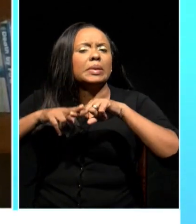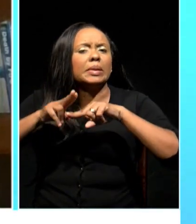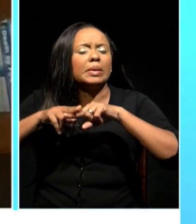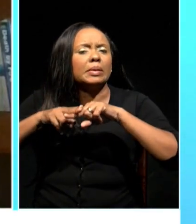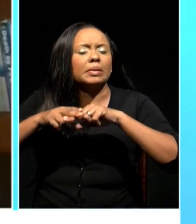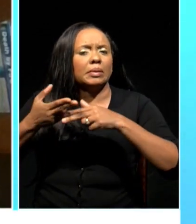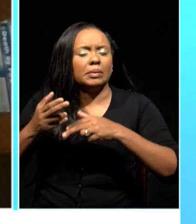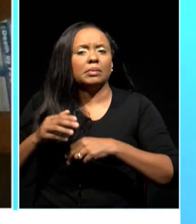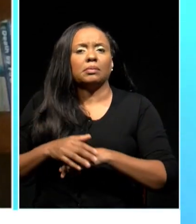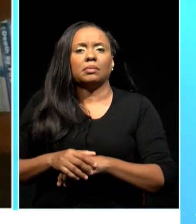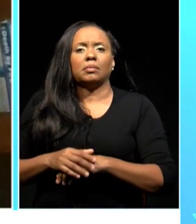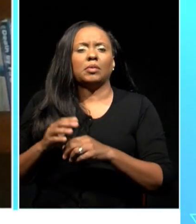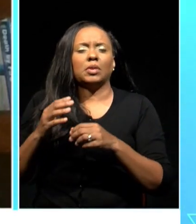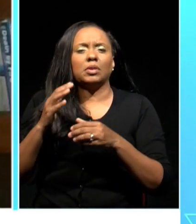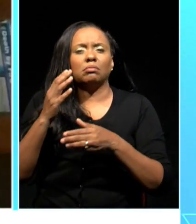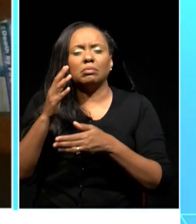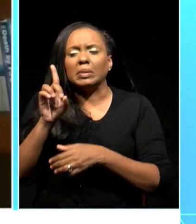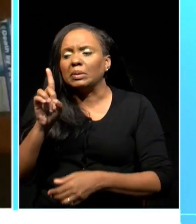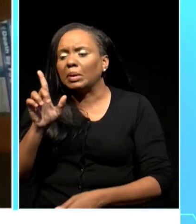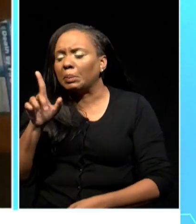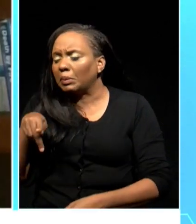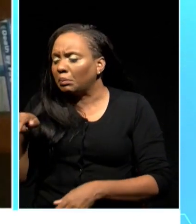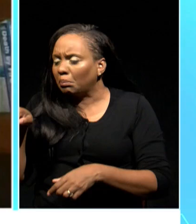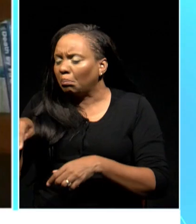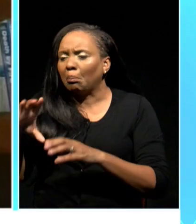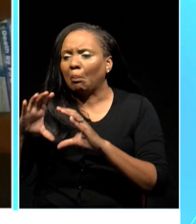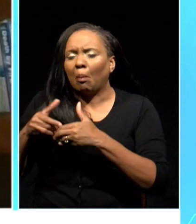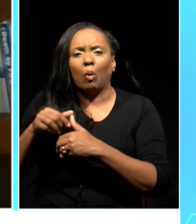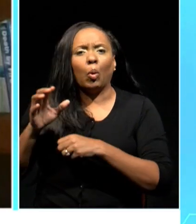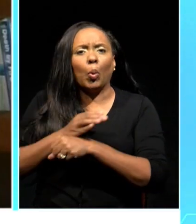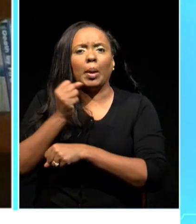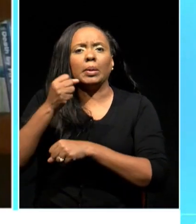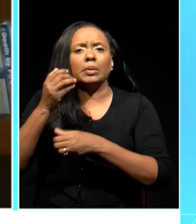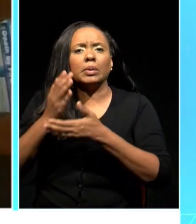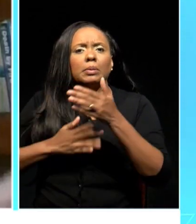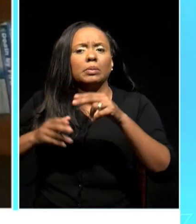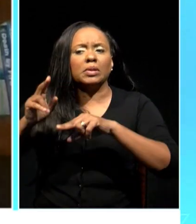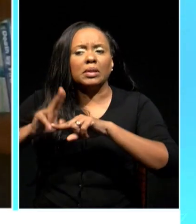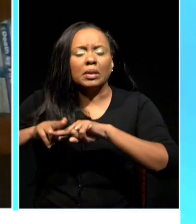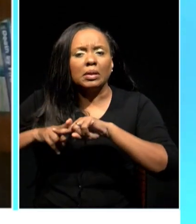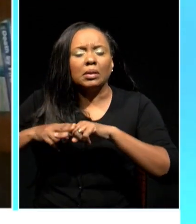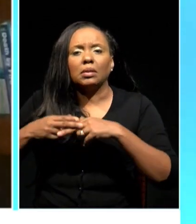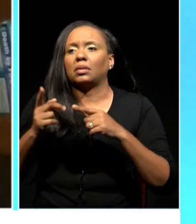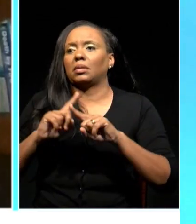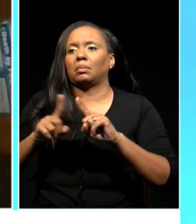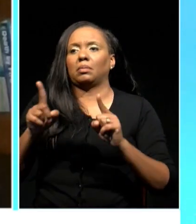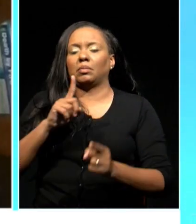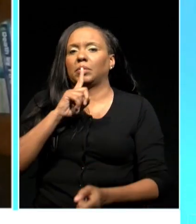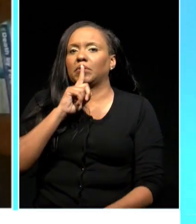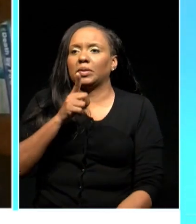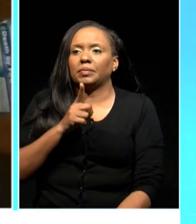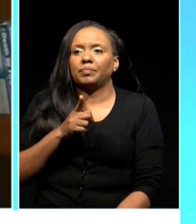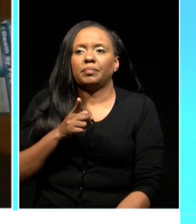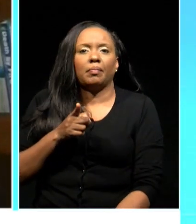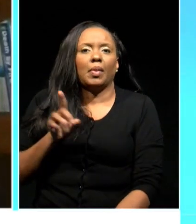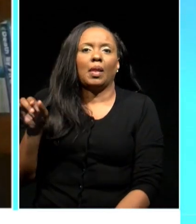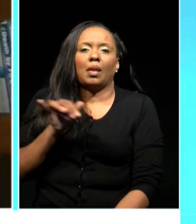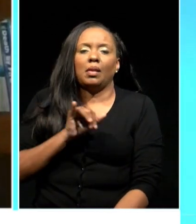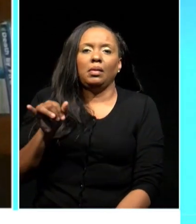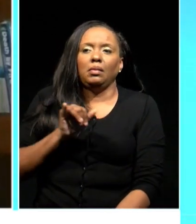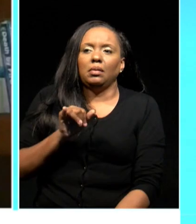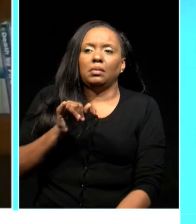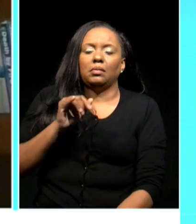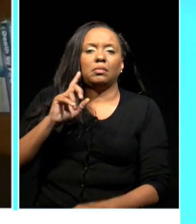was, I think, we are in very many ways exactly where we were on that day in